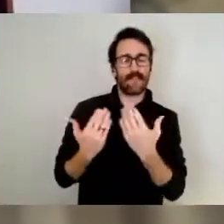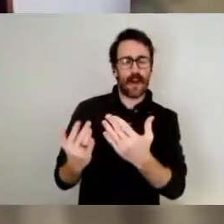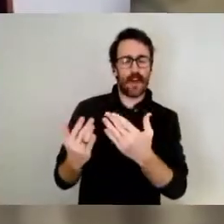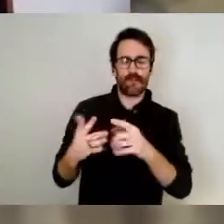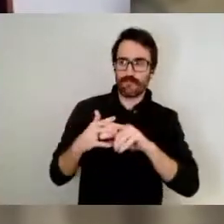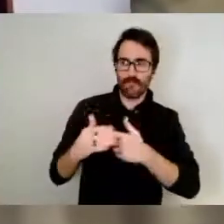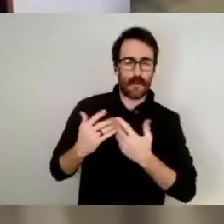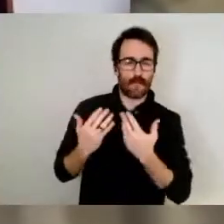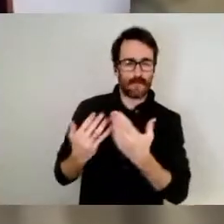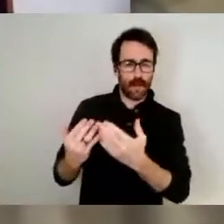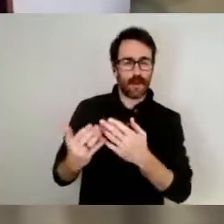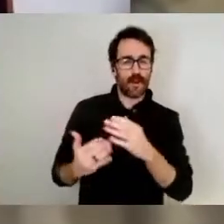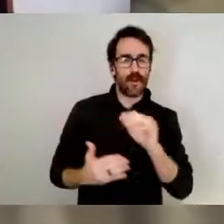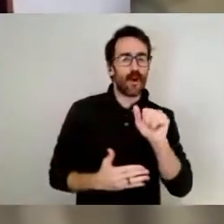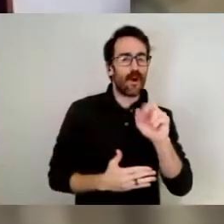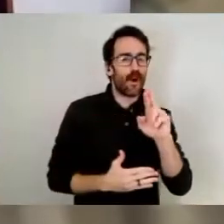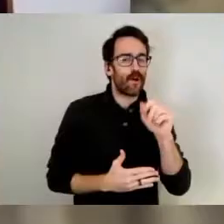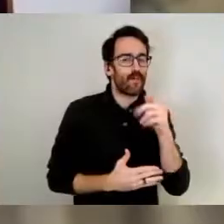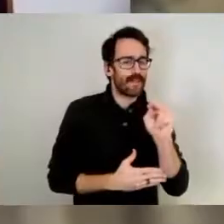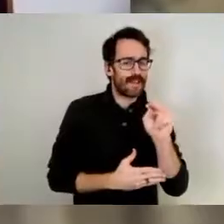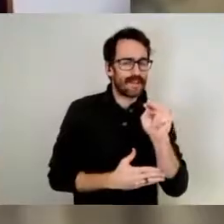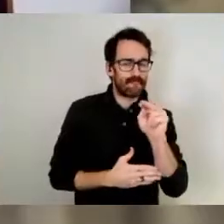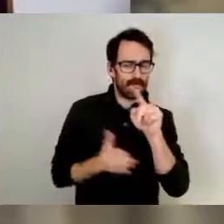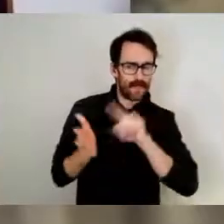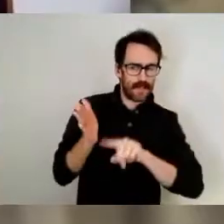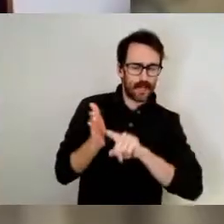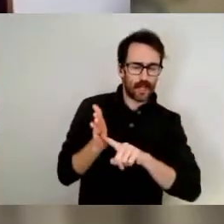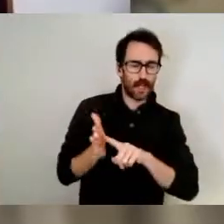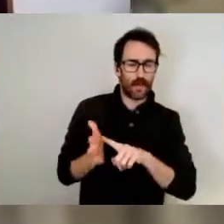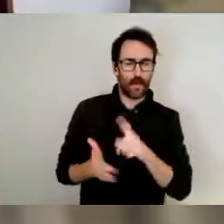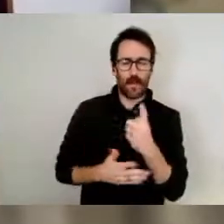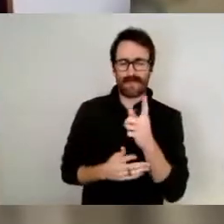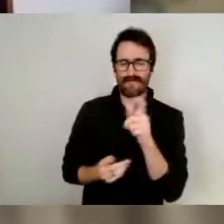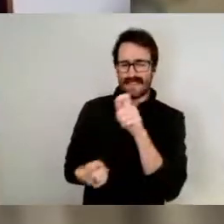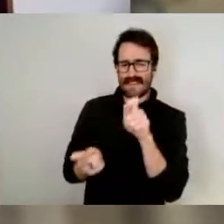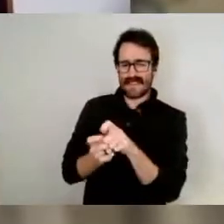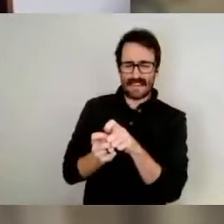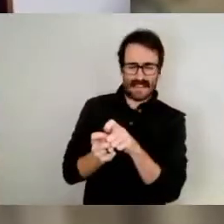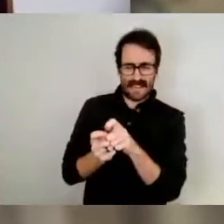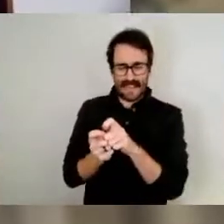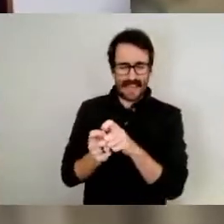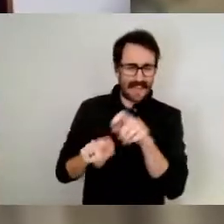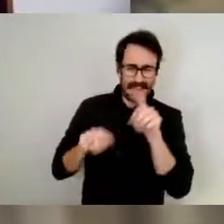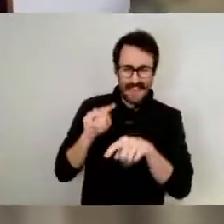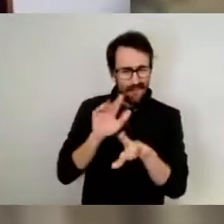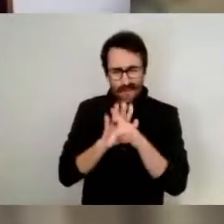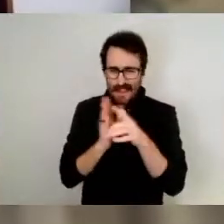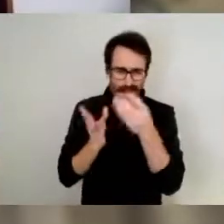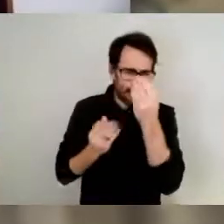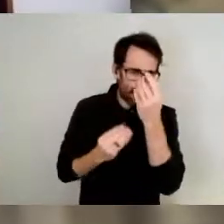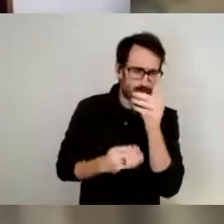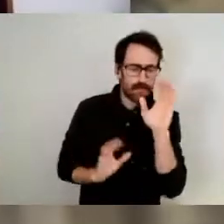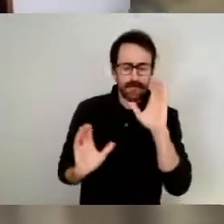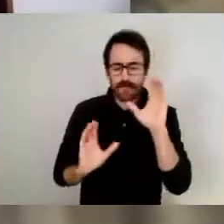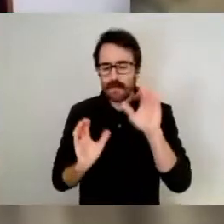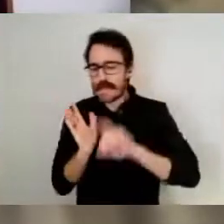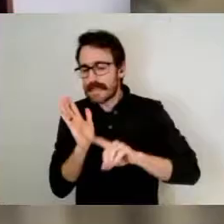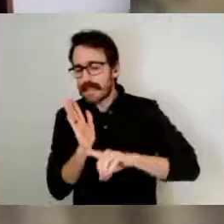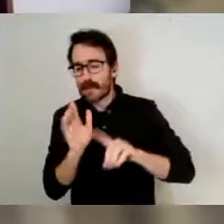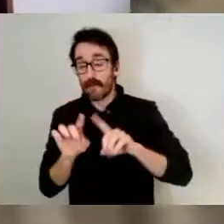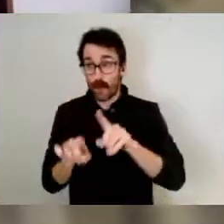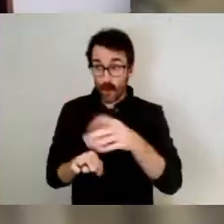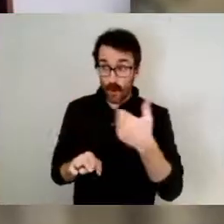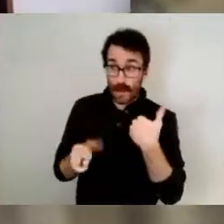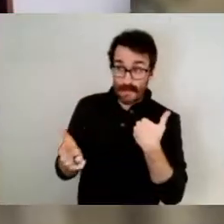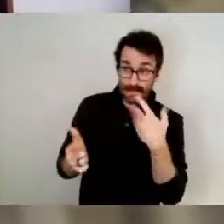figures and members of this police service. Today, we responded to two swatting incidents, one of them originating from the United States, that's resulted in